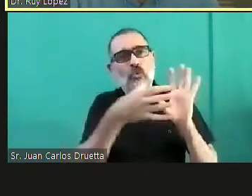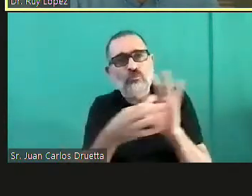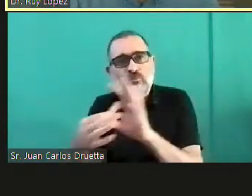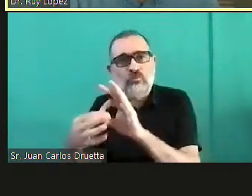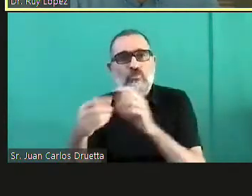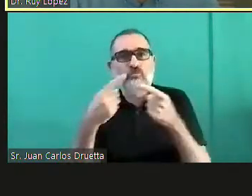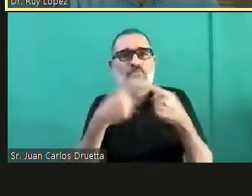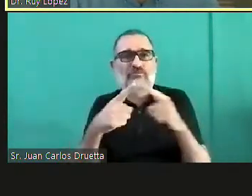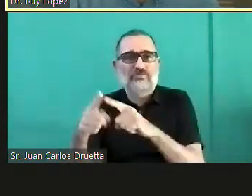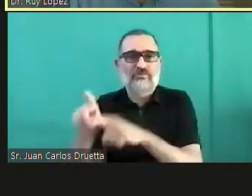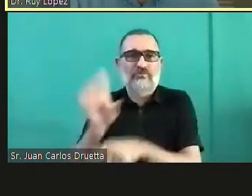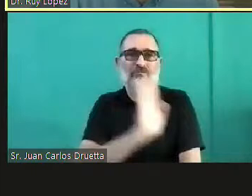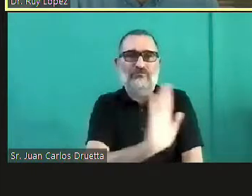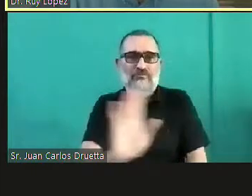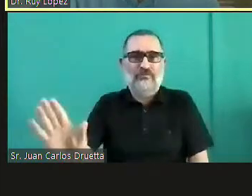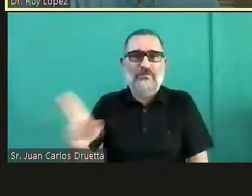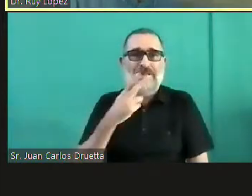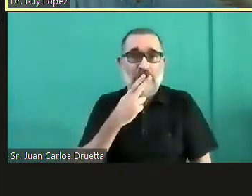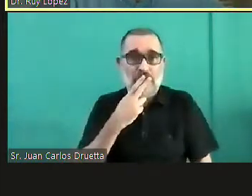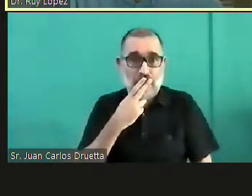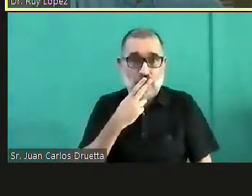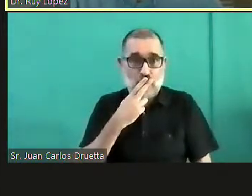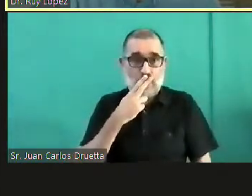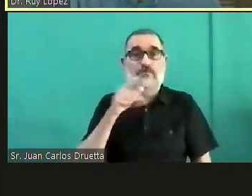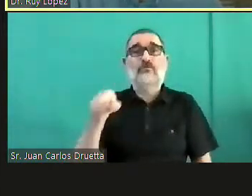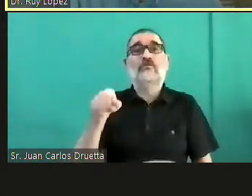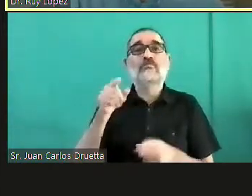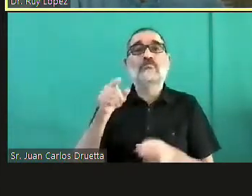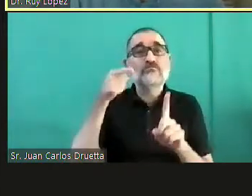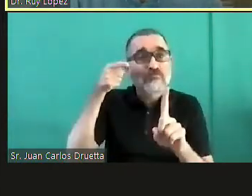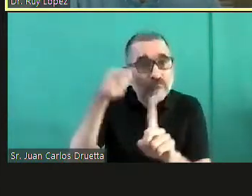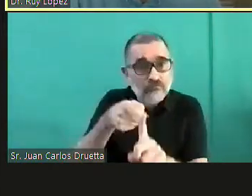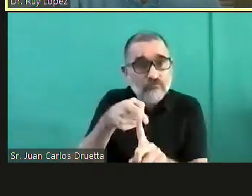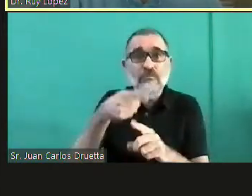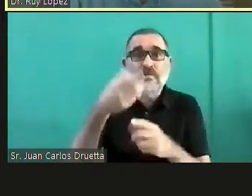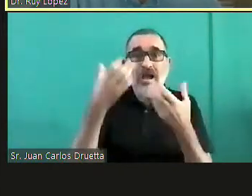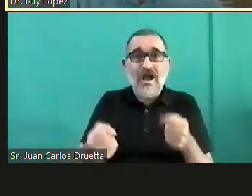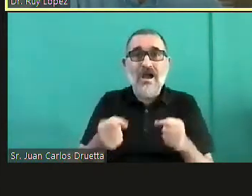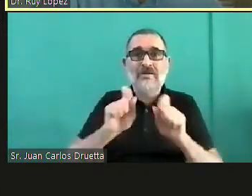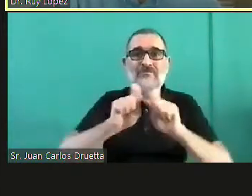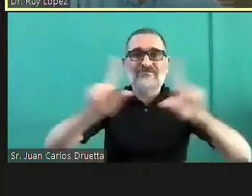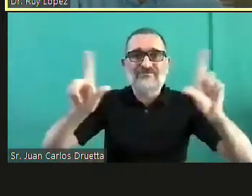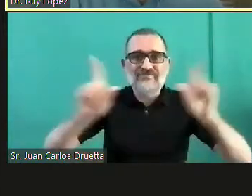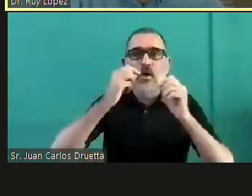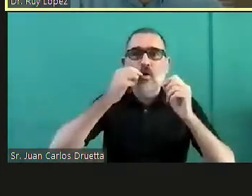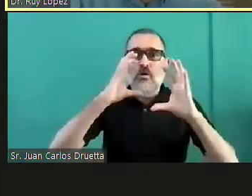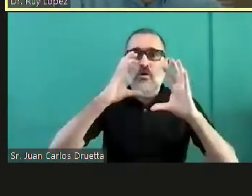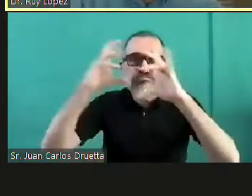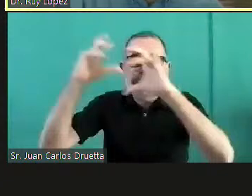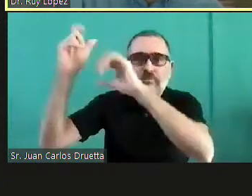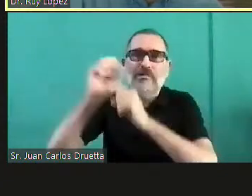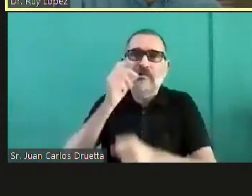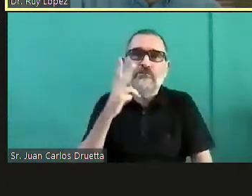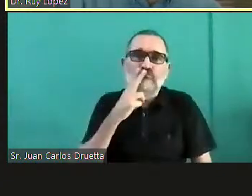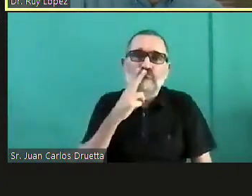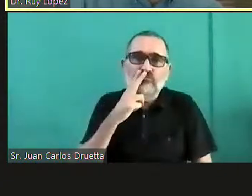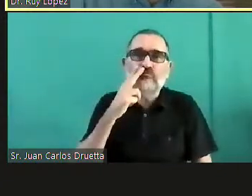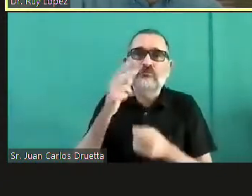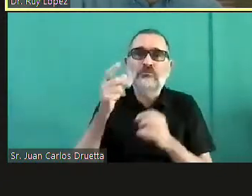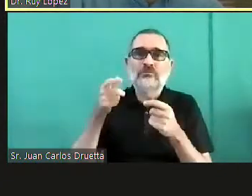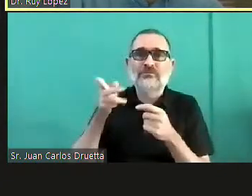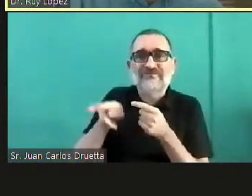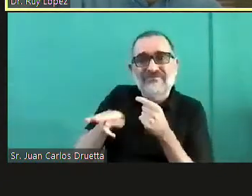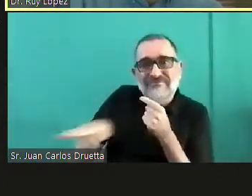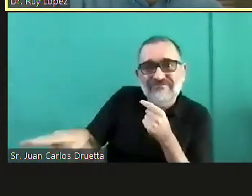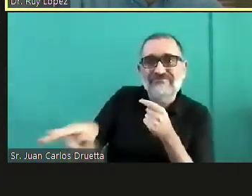working in the field to try to reduce access to these kinds of products. Another component, and I'll conclude with this